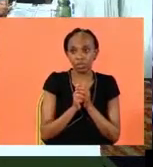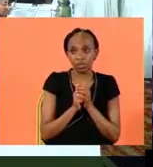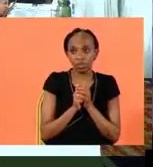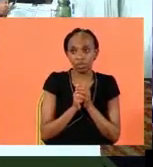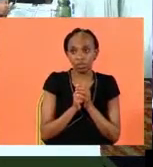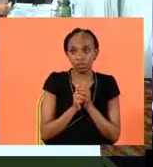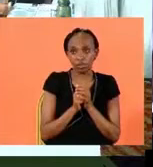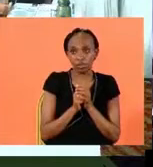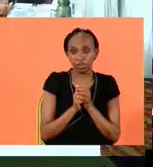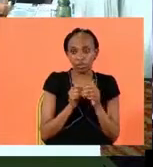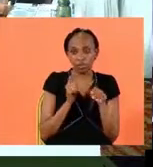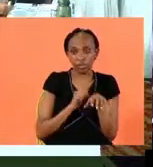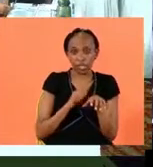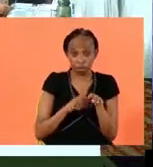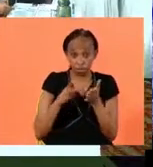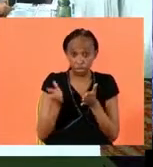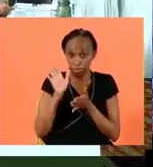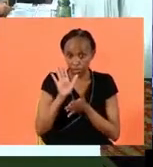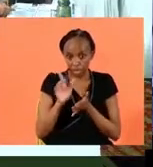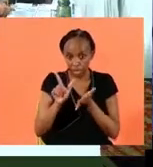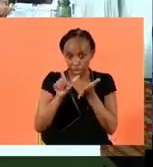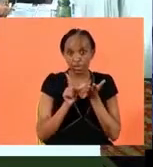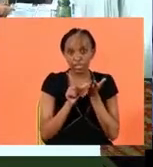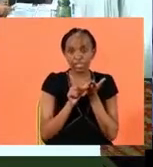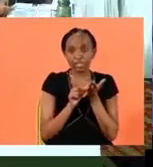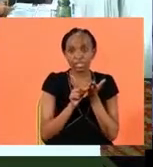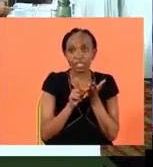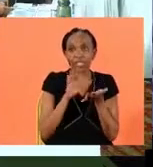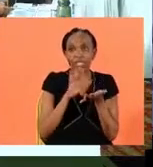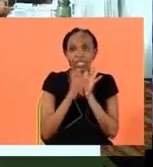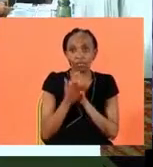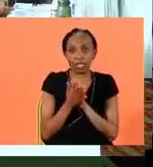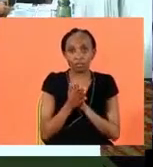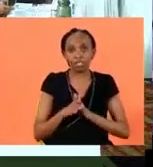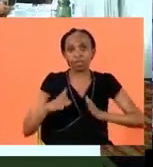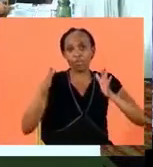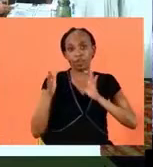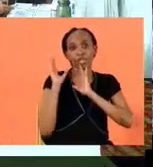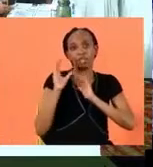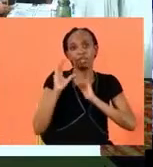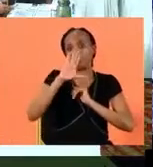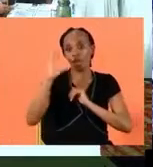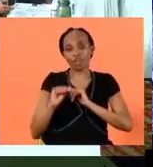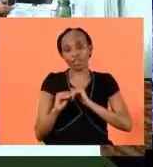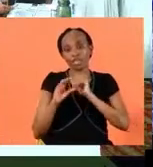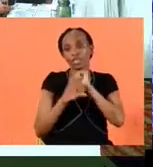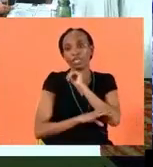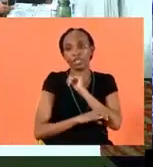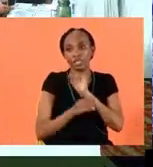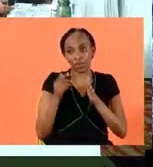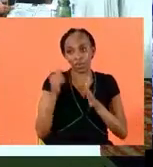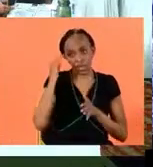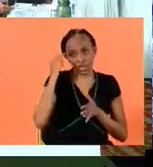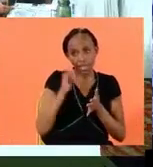when the time to repay those loans, it becomes a huge burden for the African populations. So I